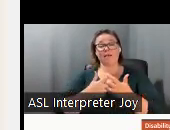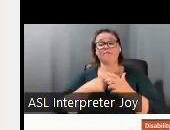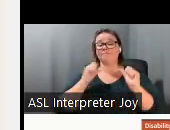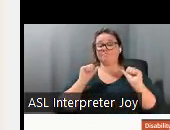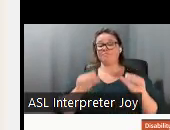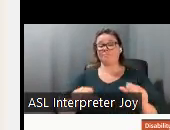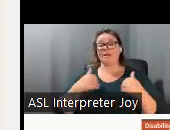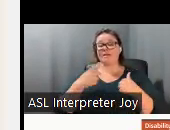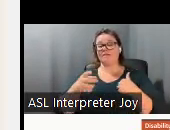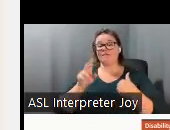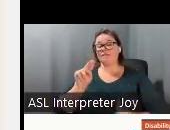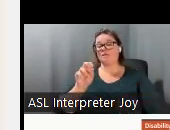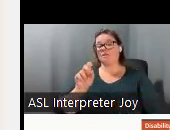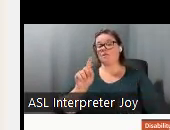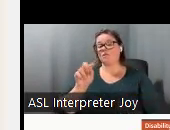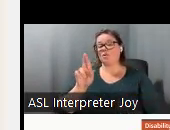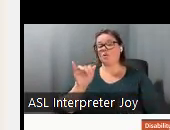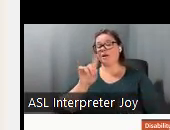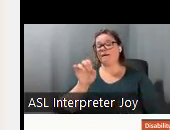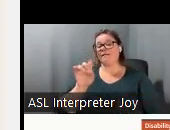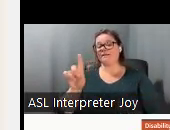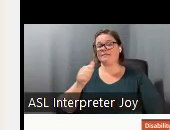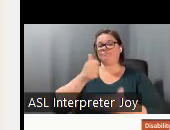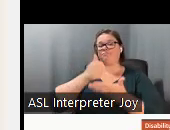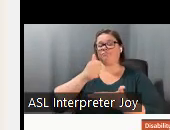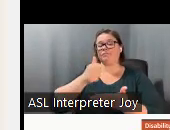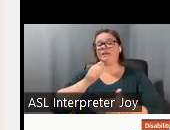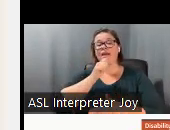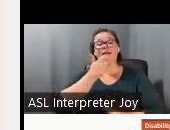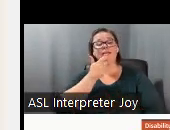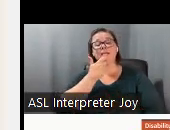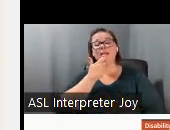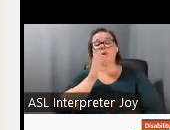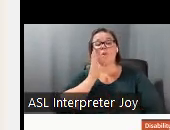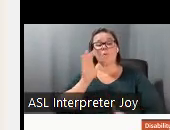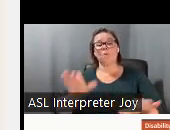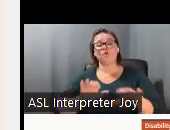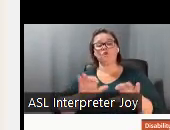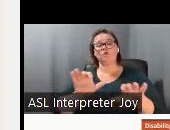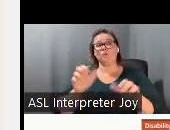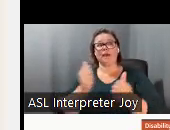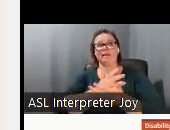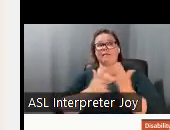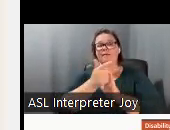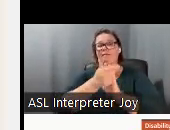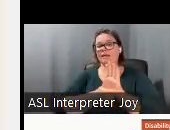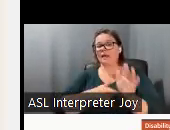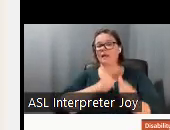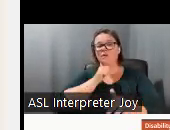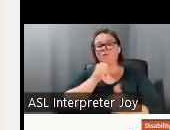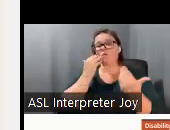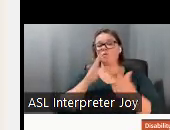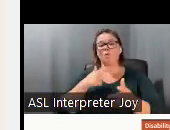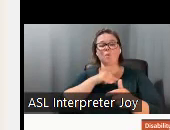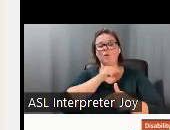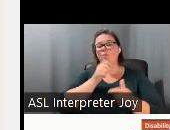have this notarized. Not to say that it would do anything legally. I don't know. We don't provide